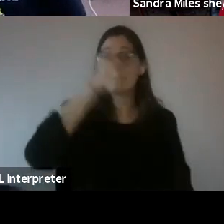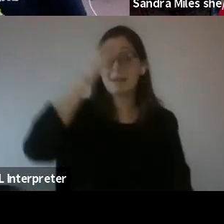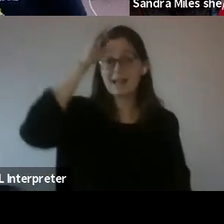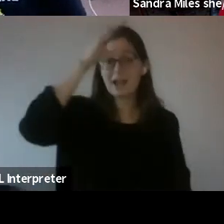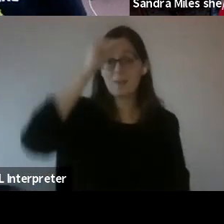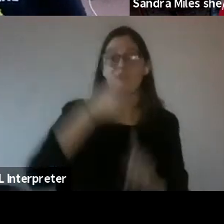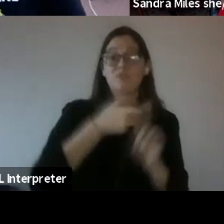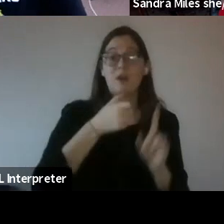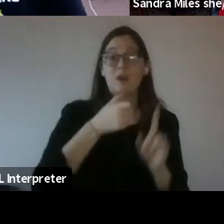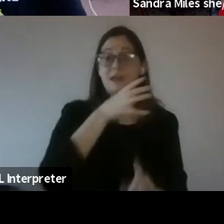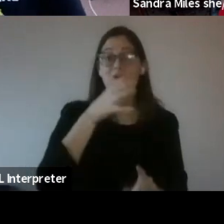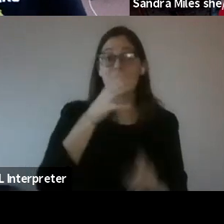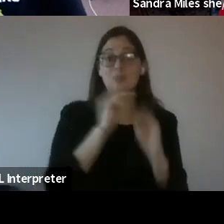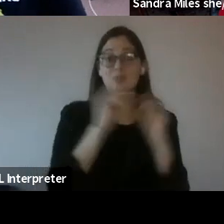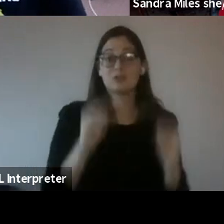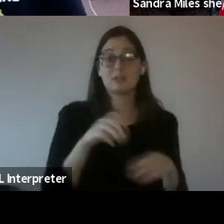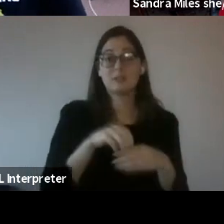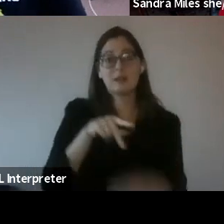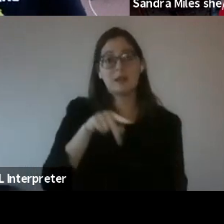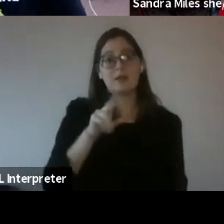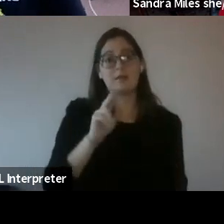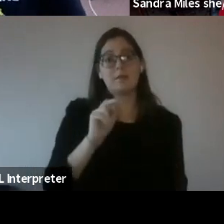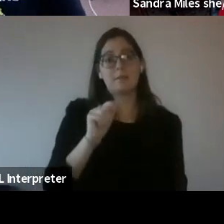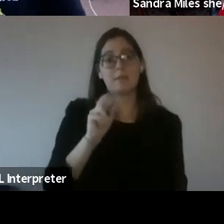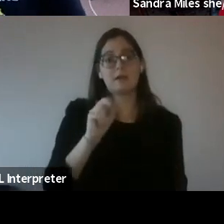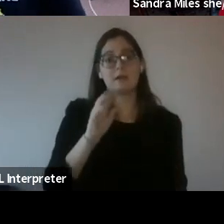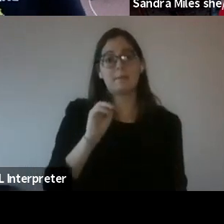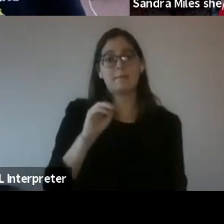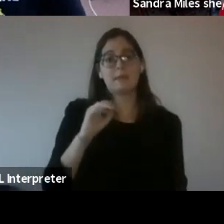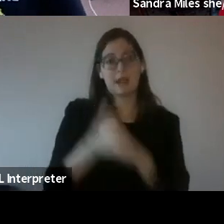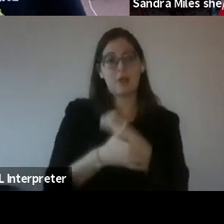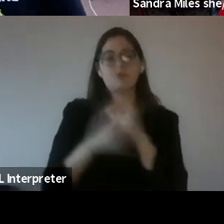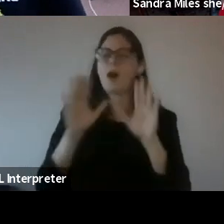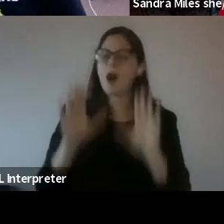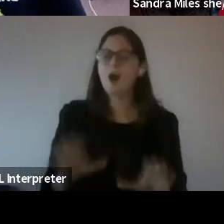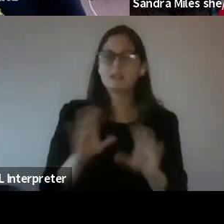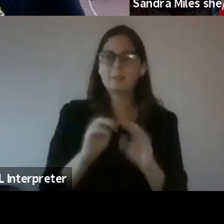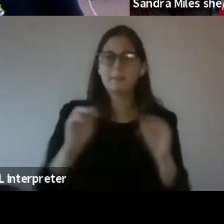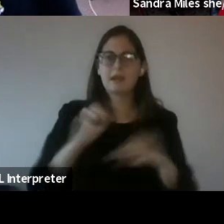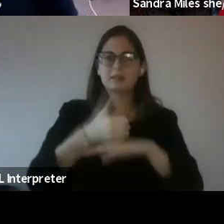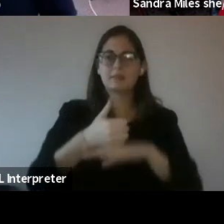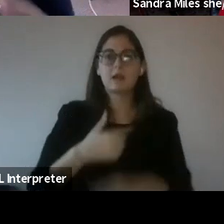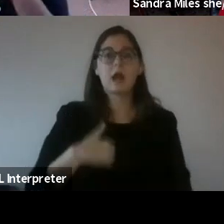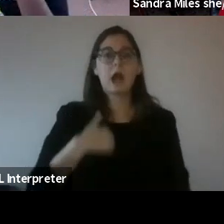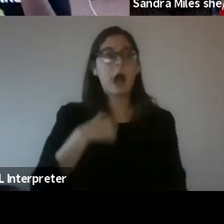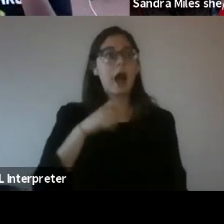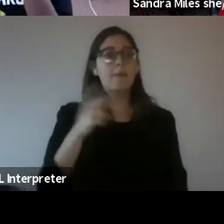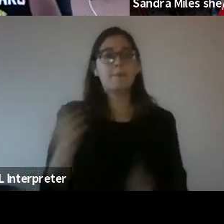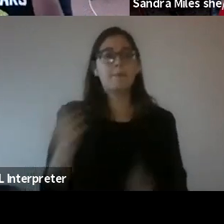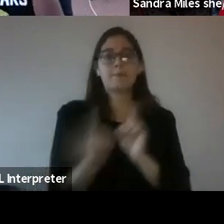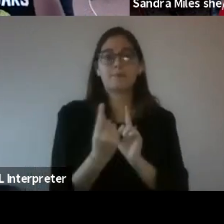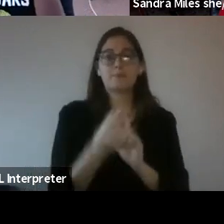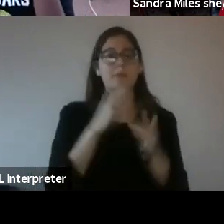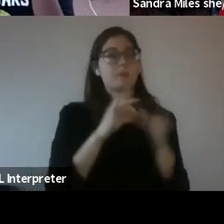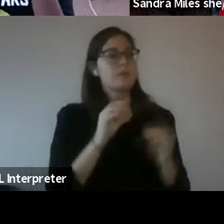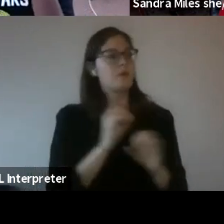Agricultural Museum in Putnam County, which was an awesome exhibit. And I had somebody sit to my face and say, there were no